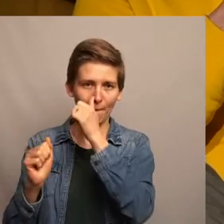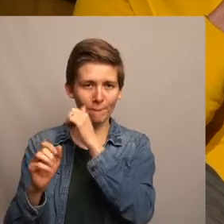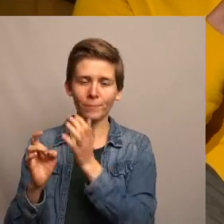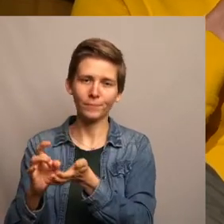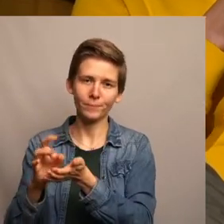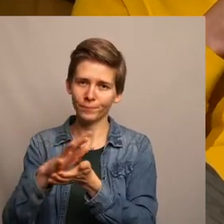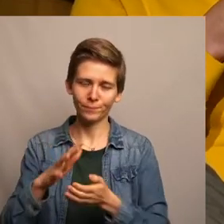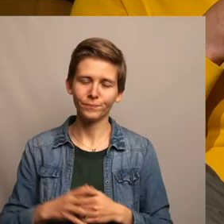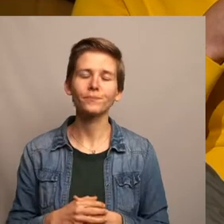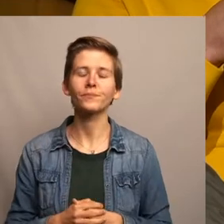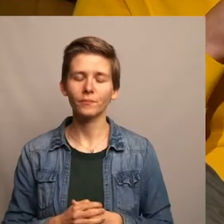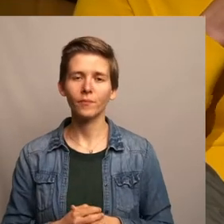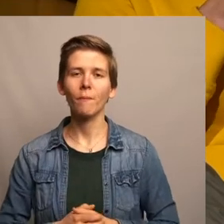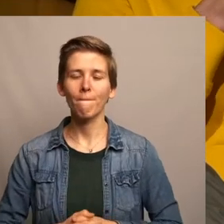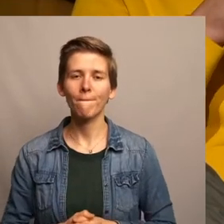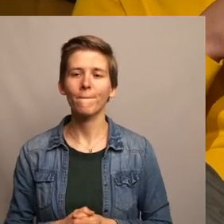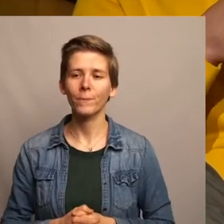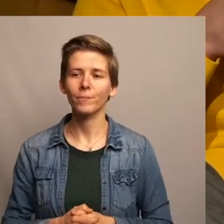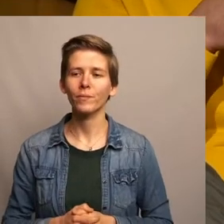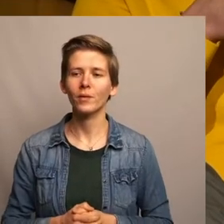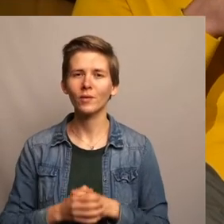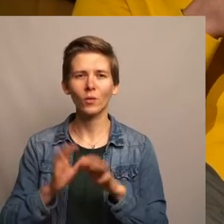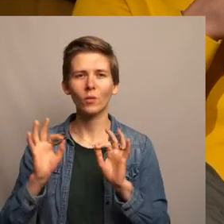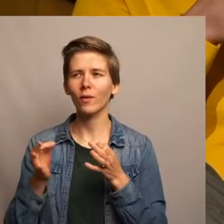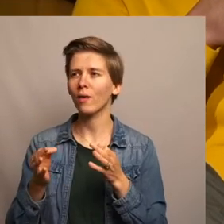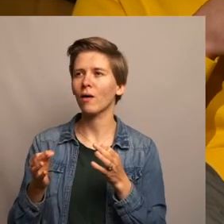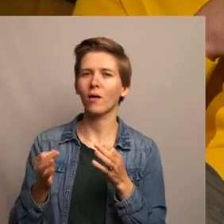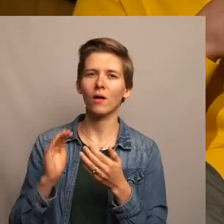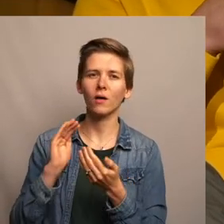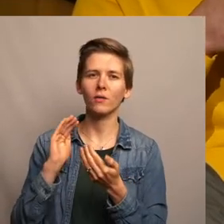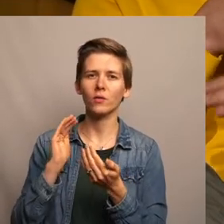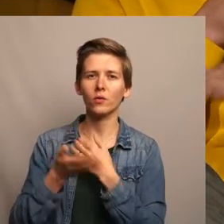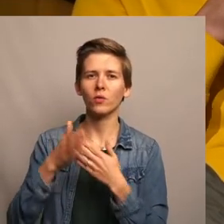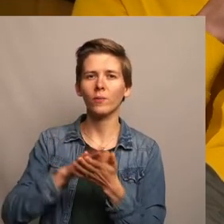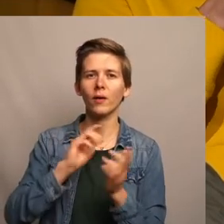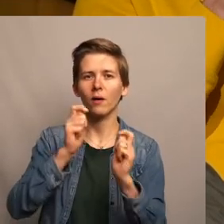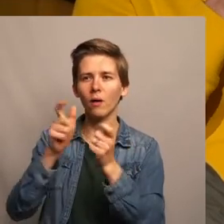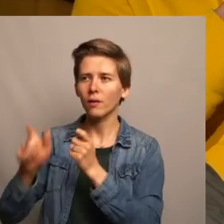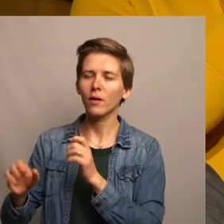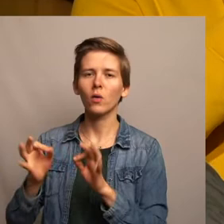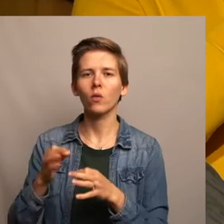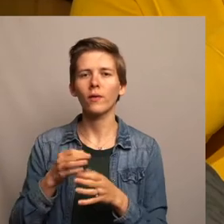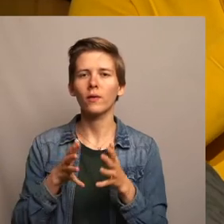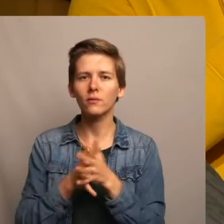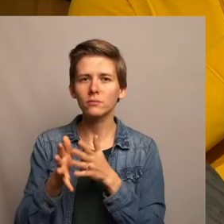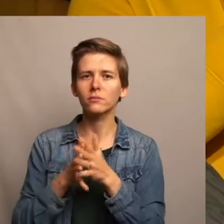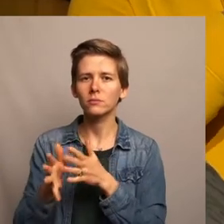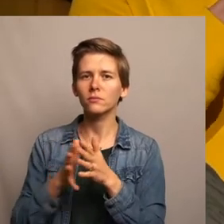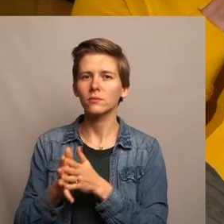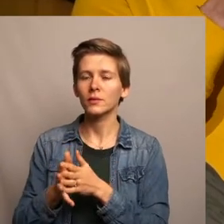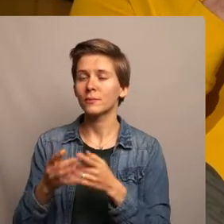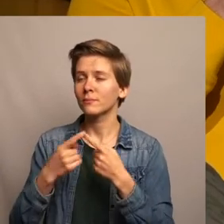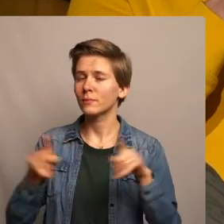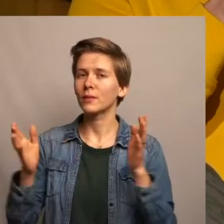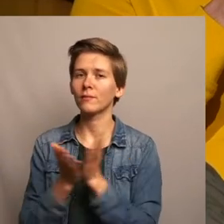way how they like explain themselves, the vocabulary is used, it's very far from the Western vocabulary.